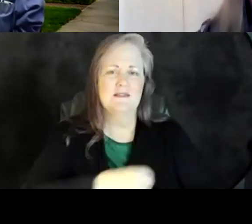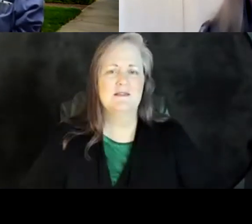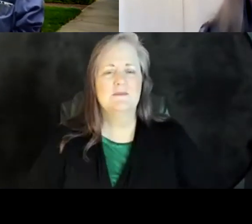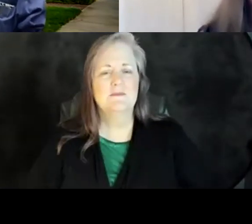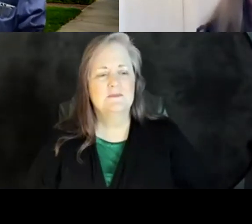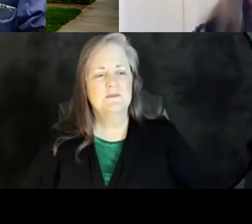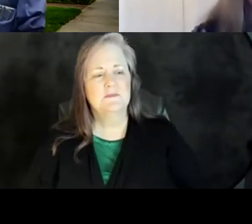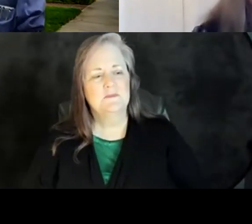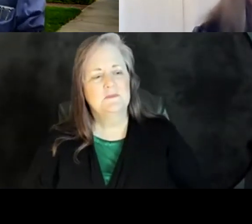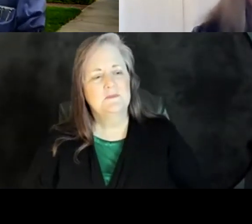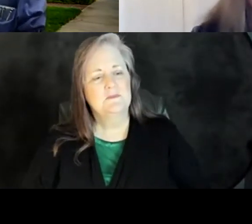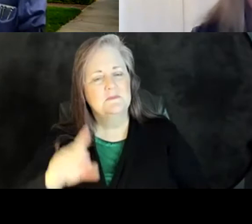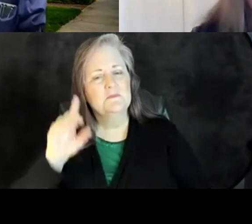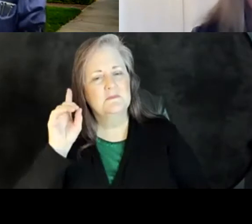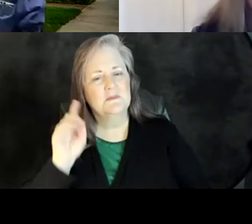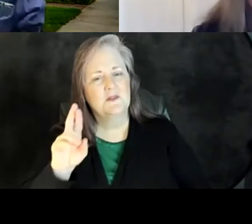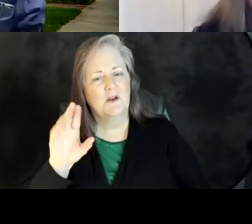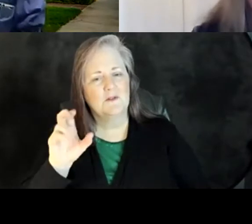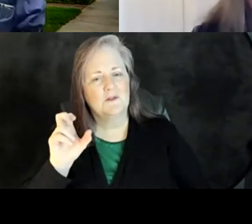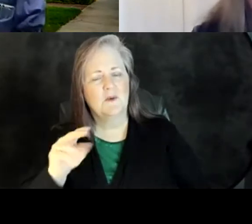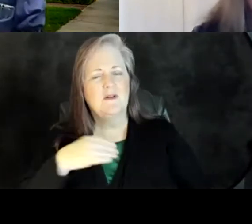so I will start,